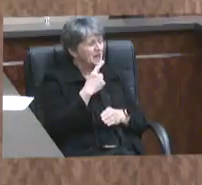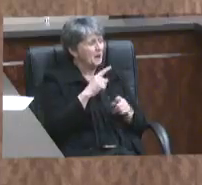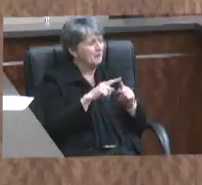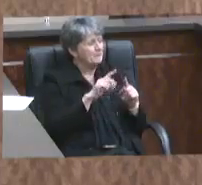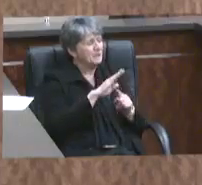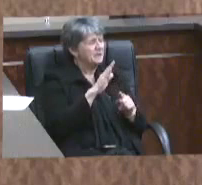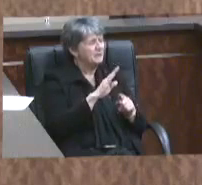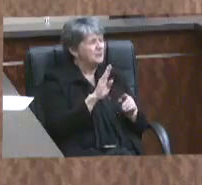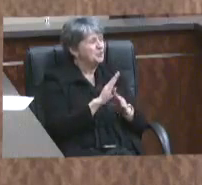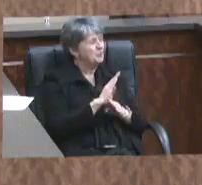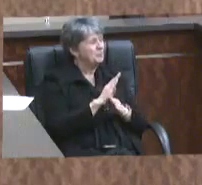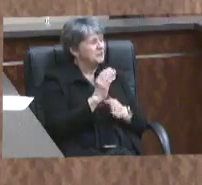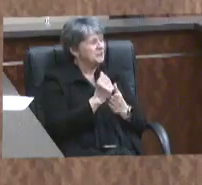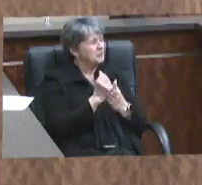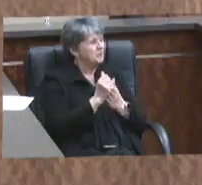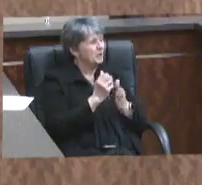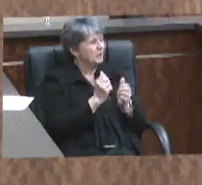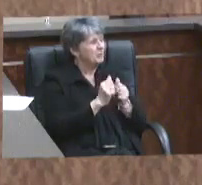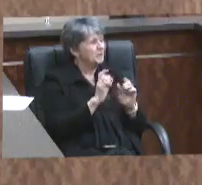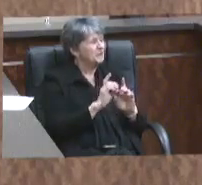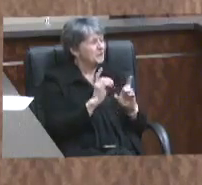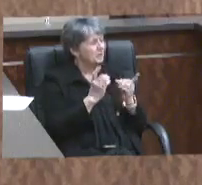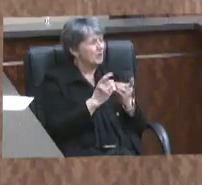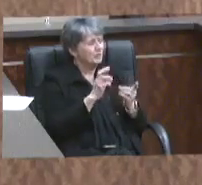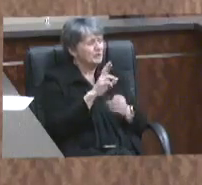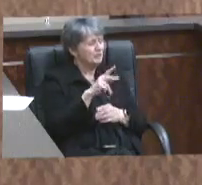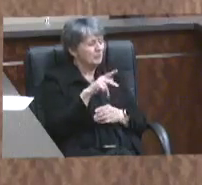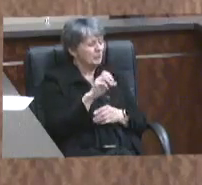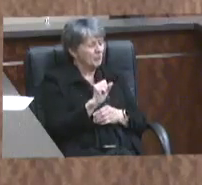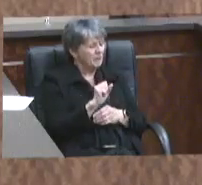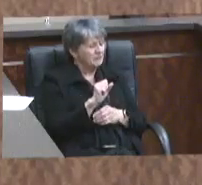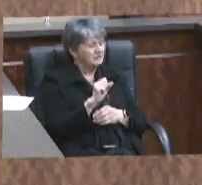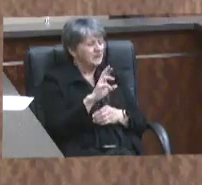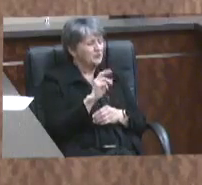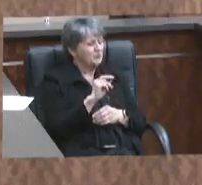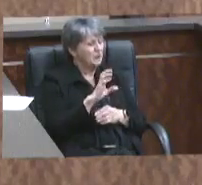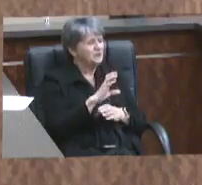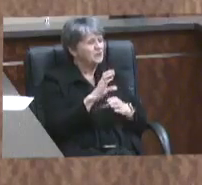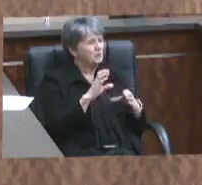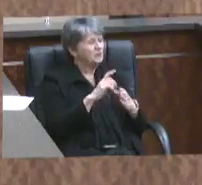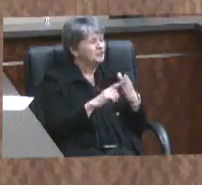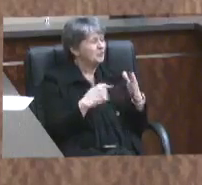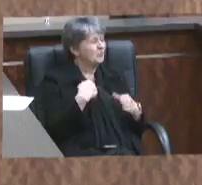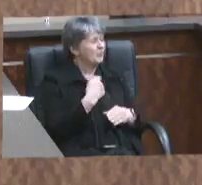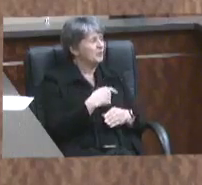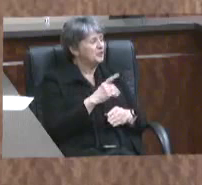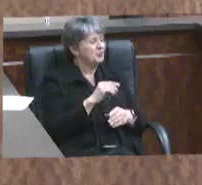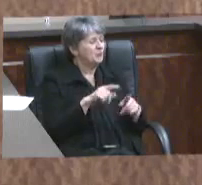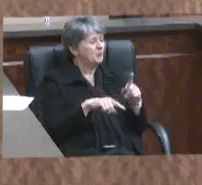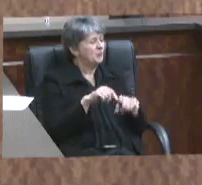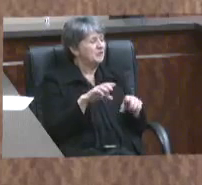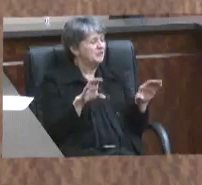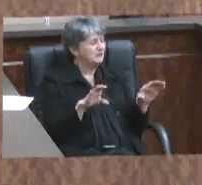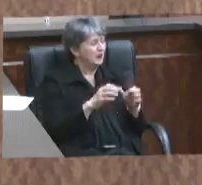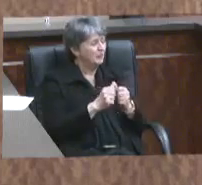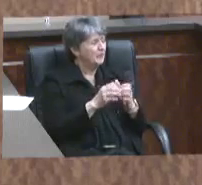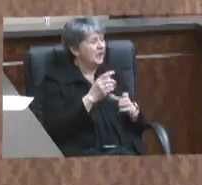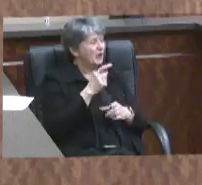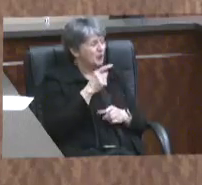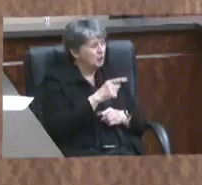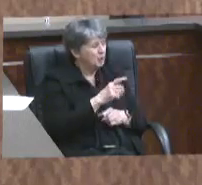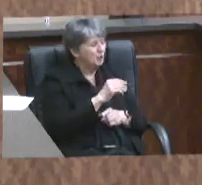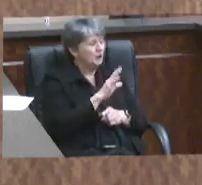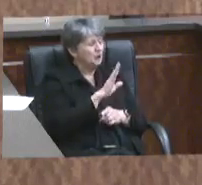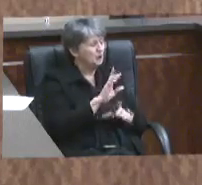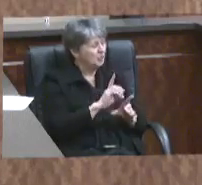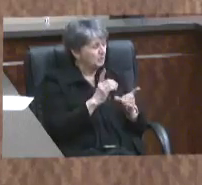the Department of Parks and Recreation. So much of what we could not have done without you and your department. You never minimize